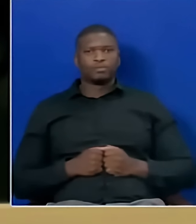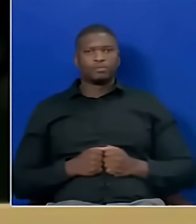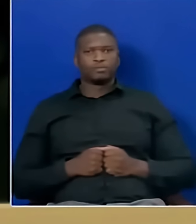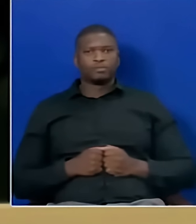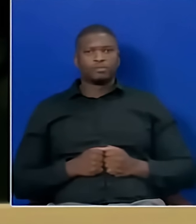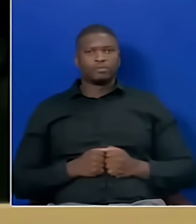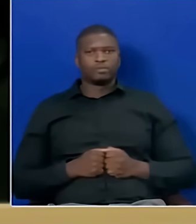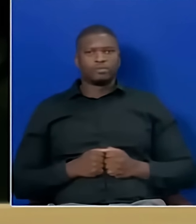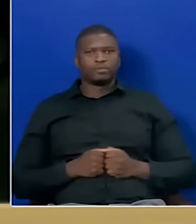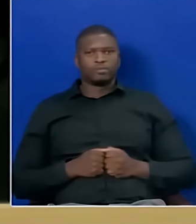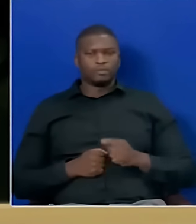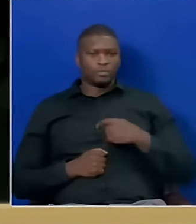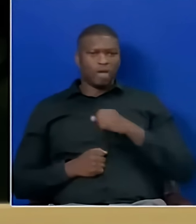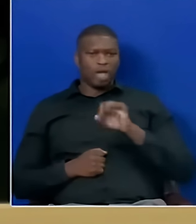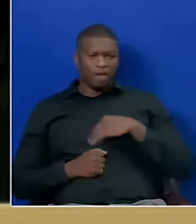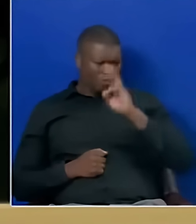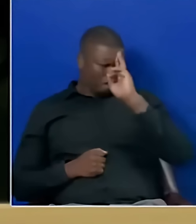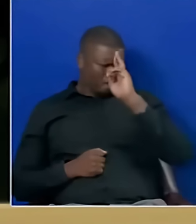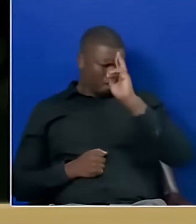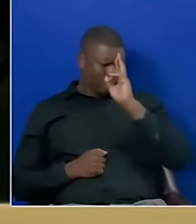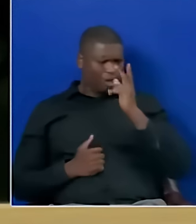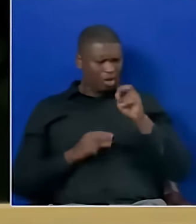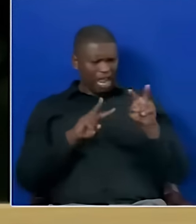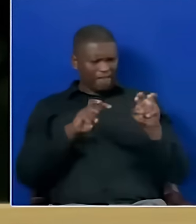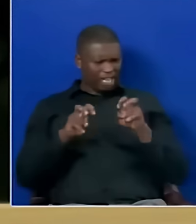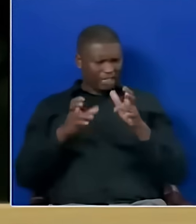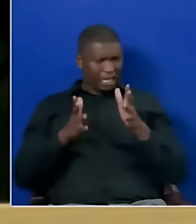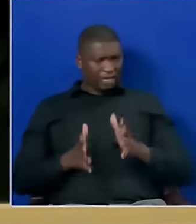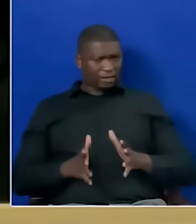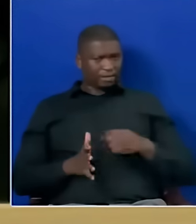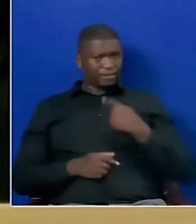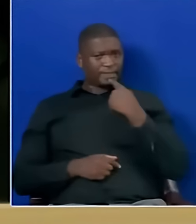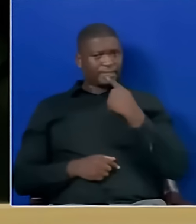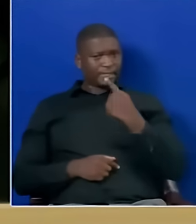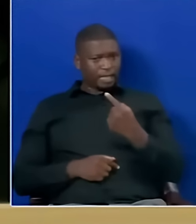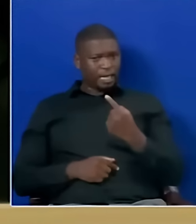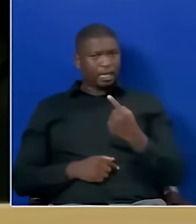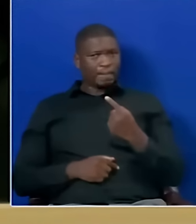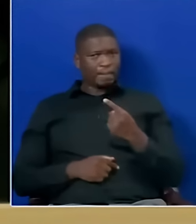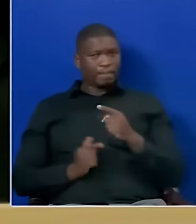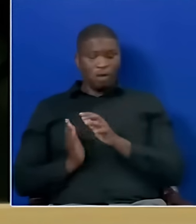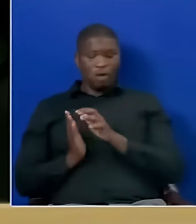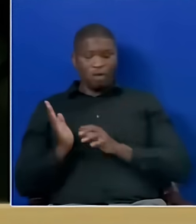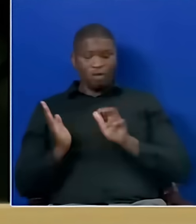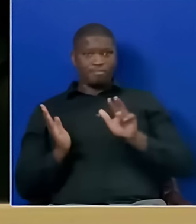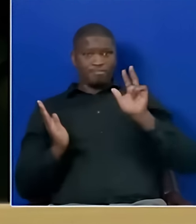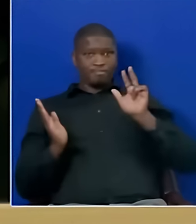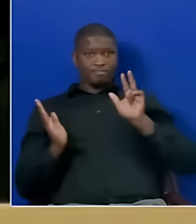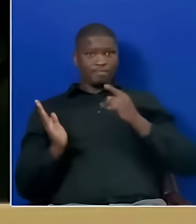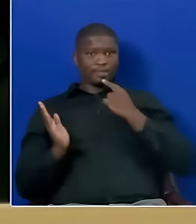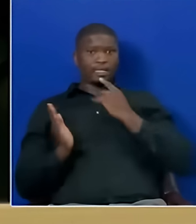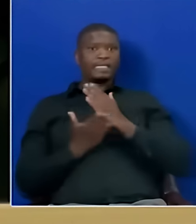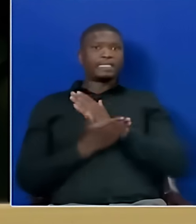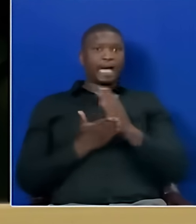investigating officers, it was suggested that at least in the affidavits, there were some omissions,